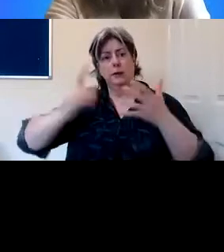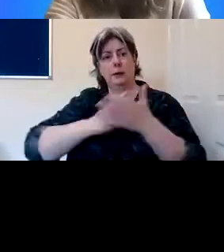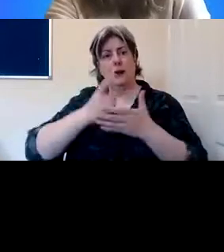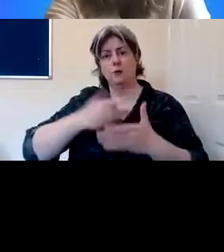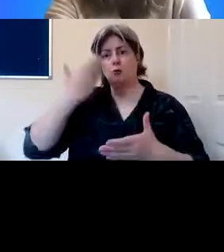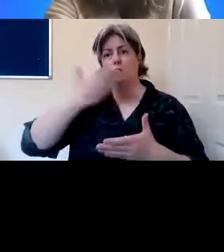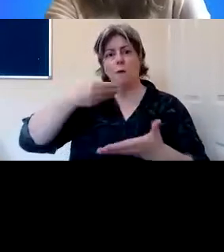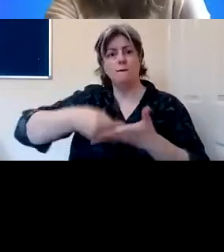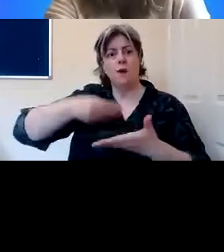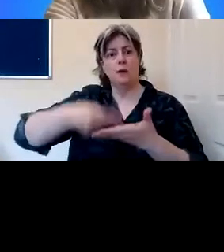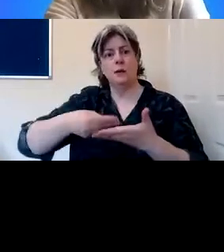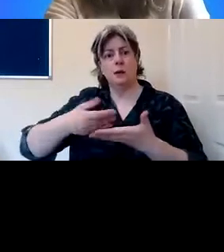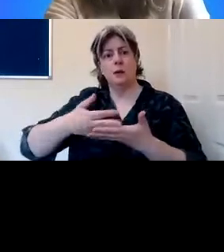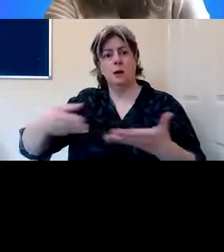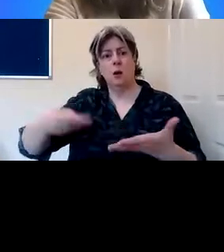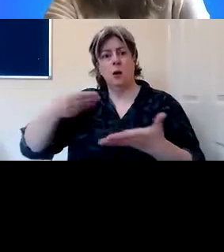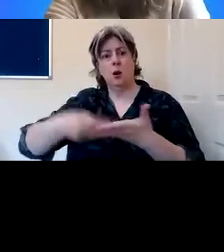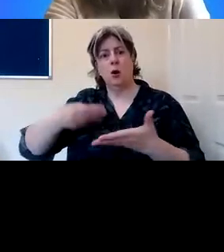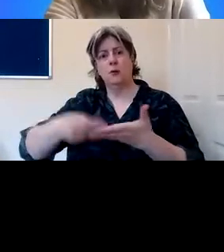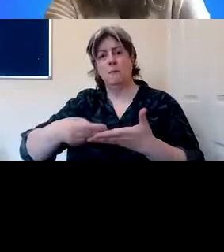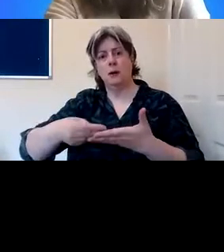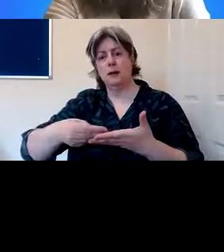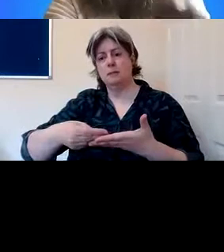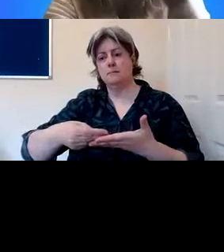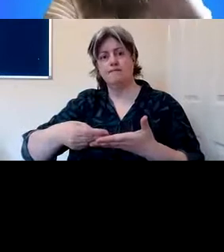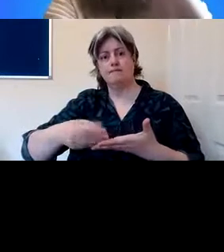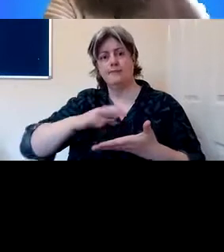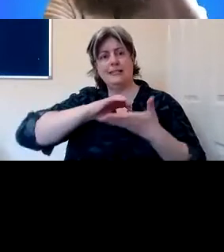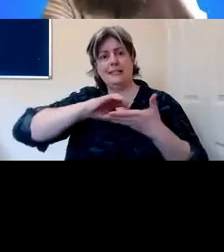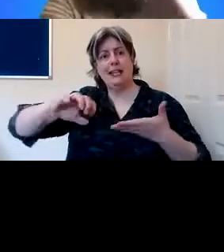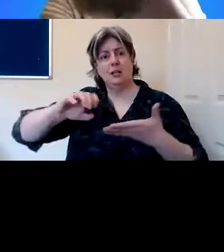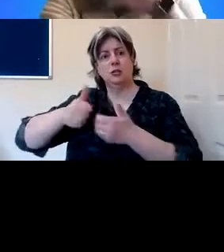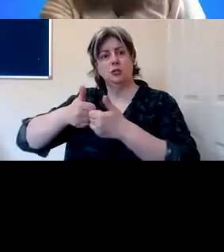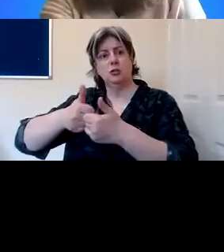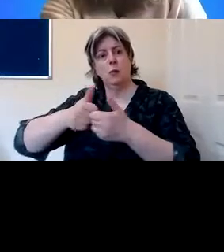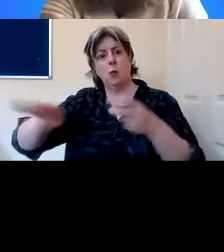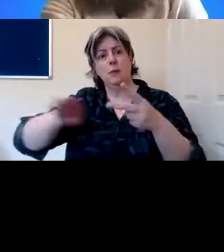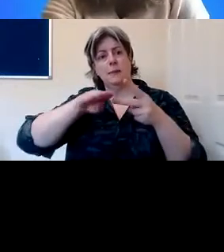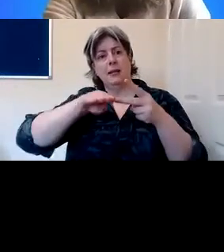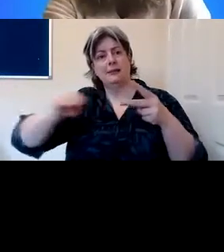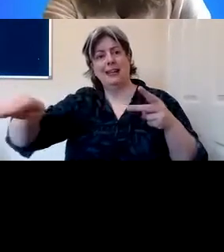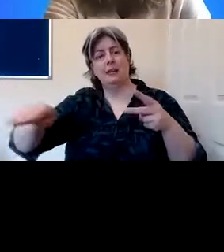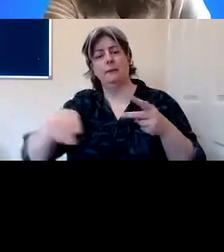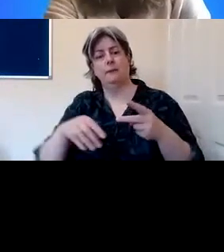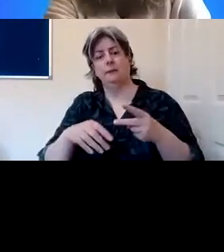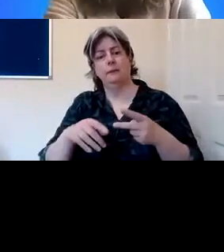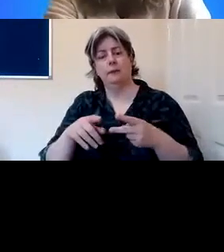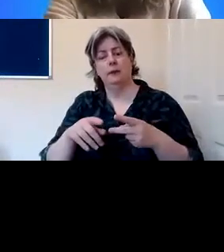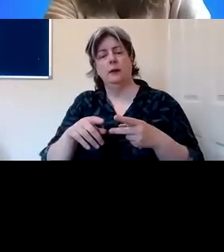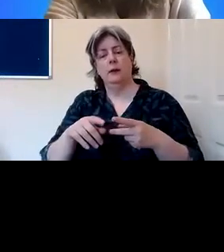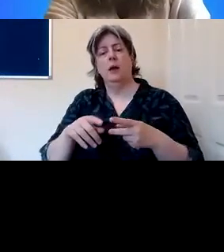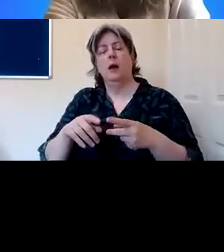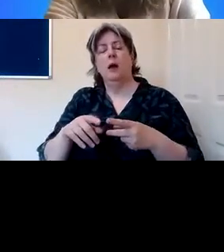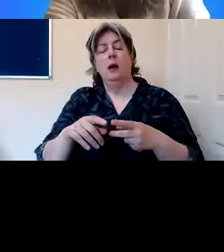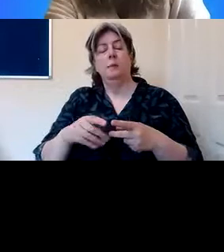top of school funding to support the middle tier. The middle tier, when it was first thought about, was to drive